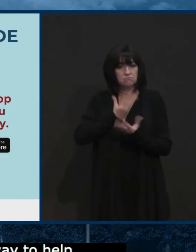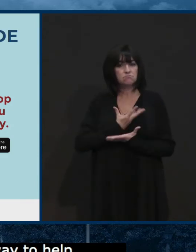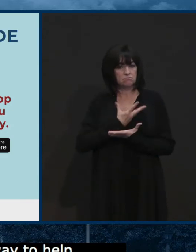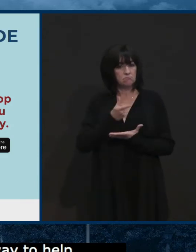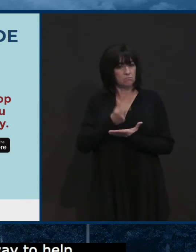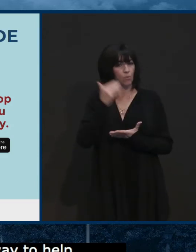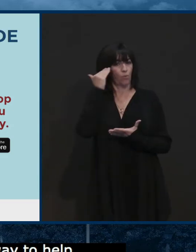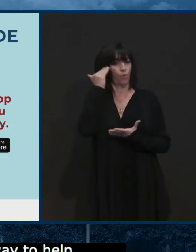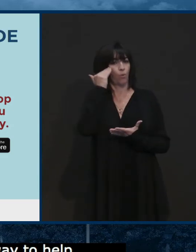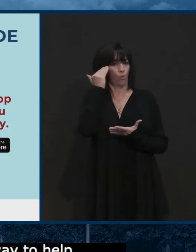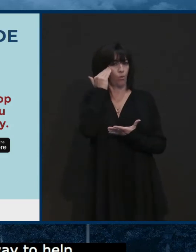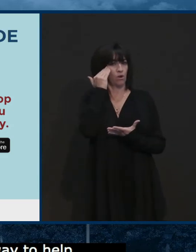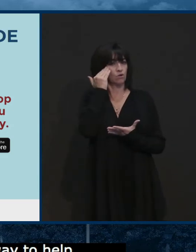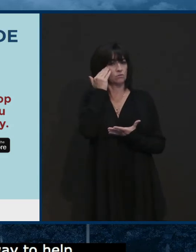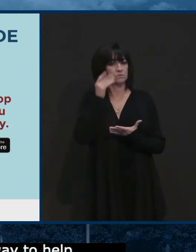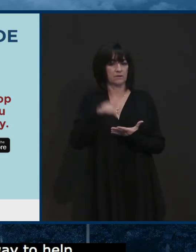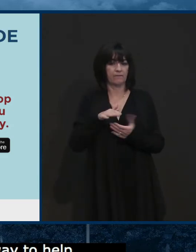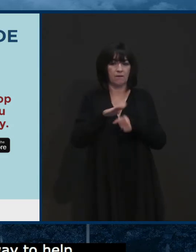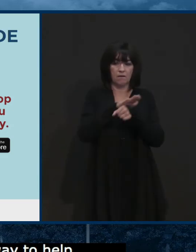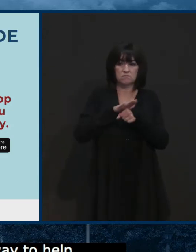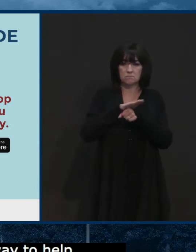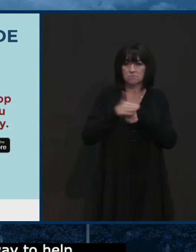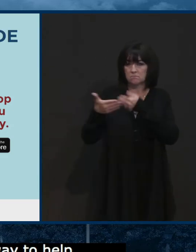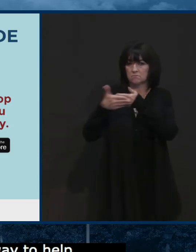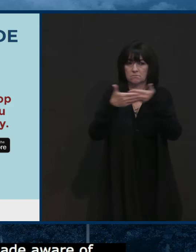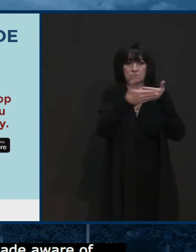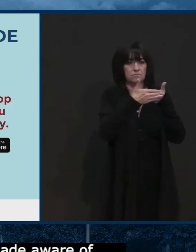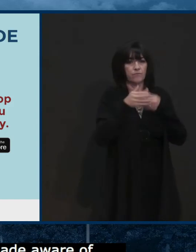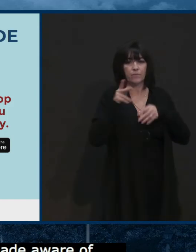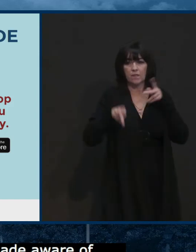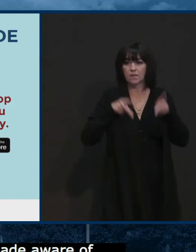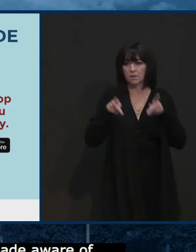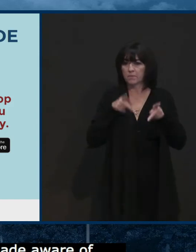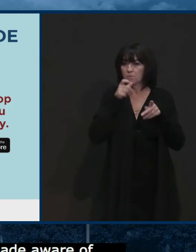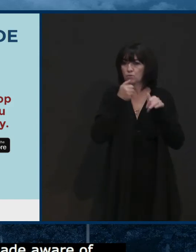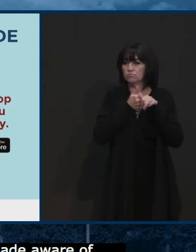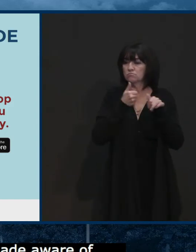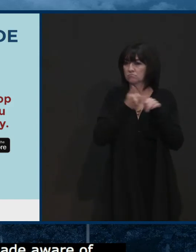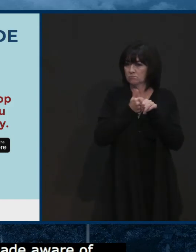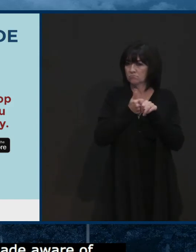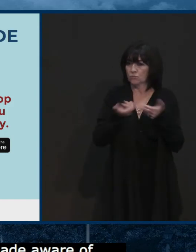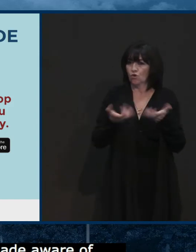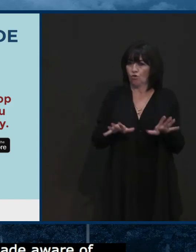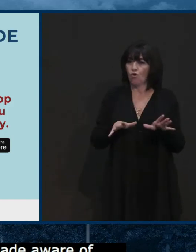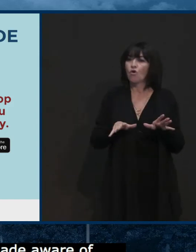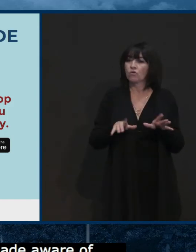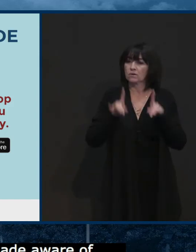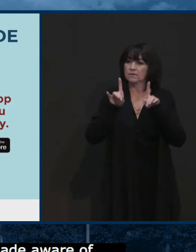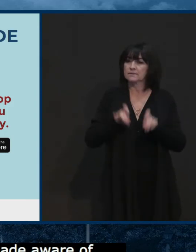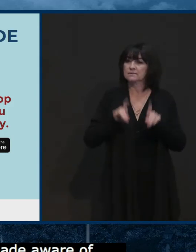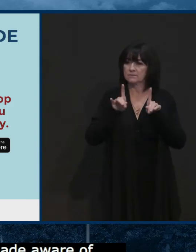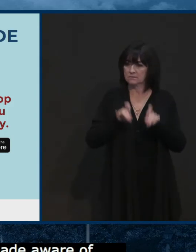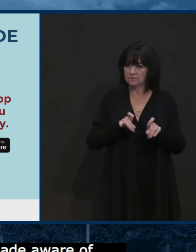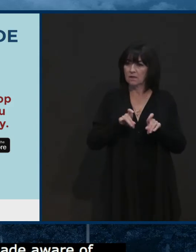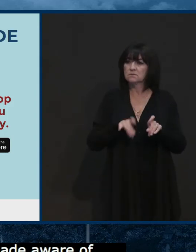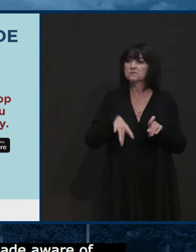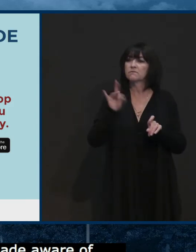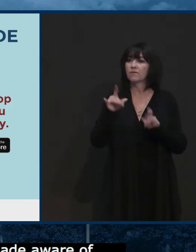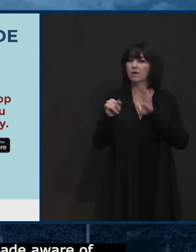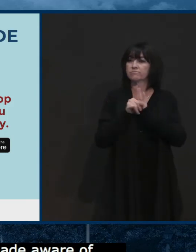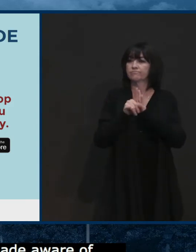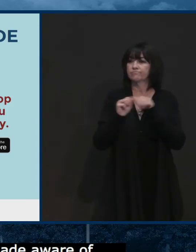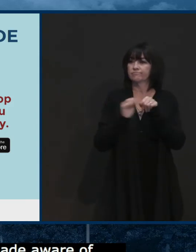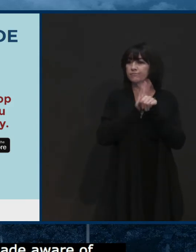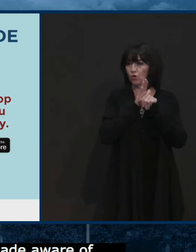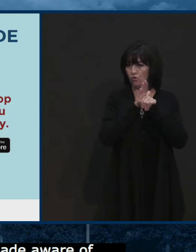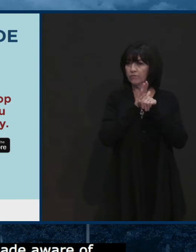made aware of coming in contact with somebody who's tested COVID-19 positive. You've been